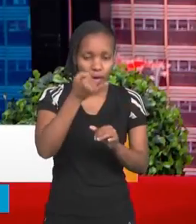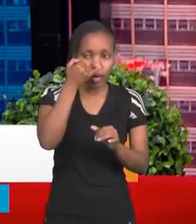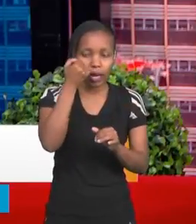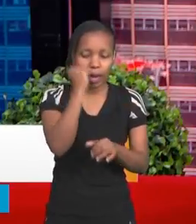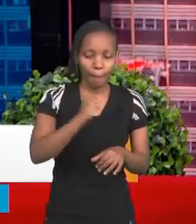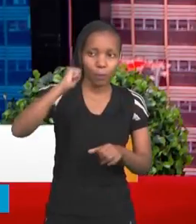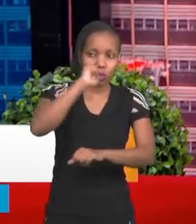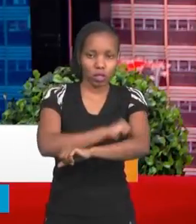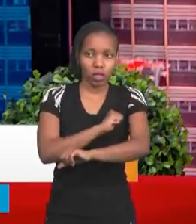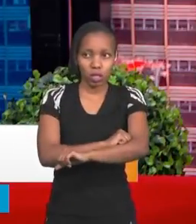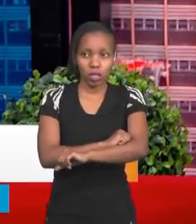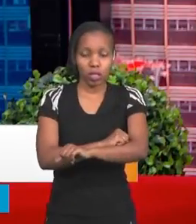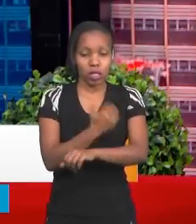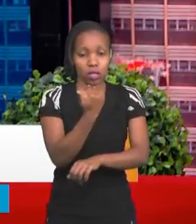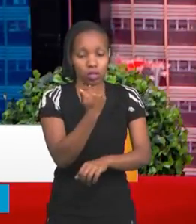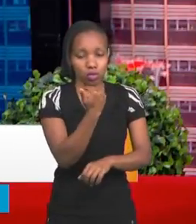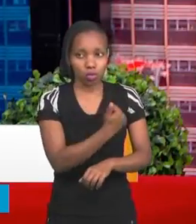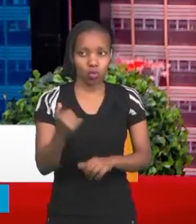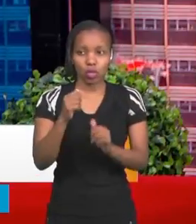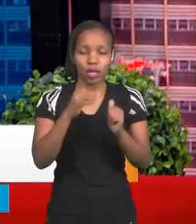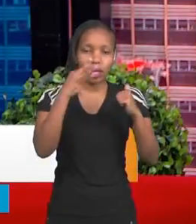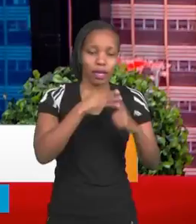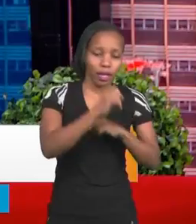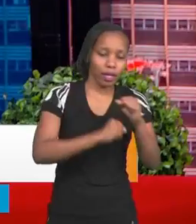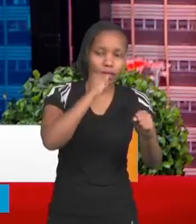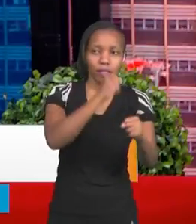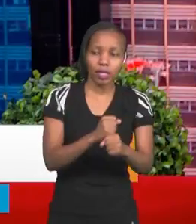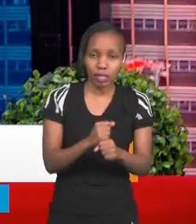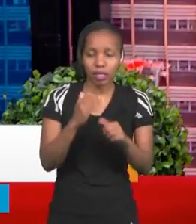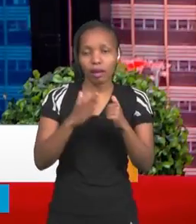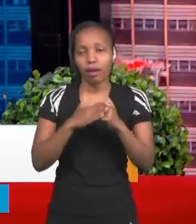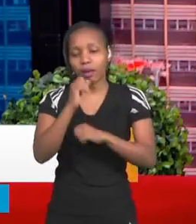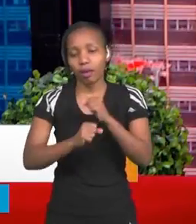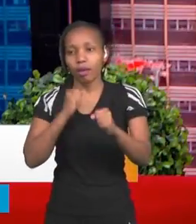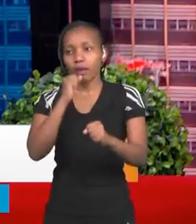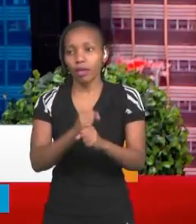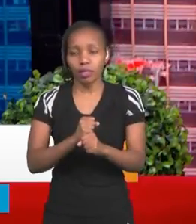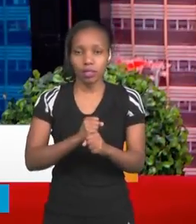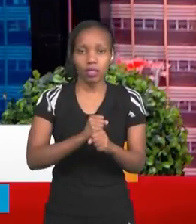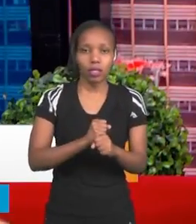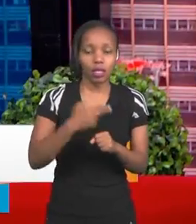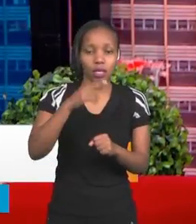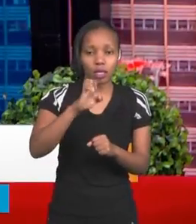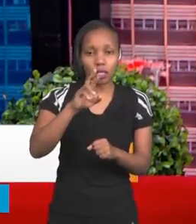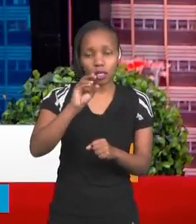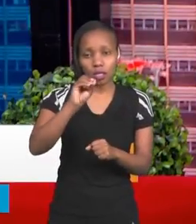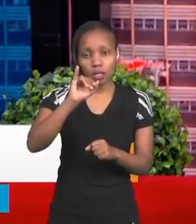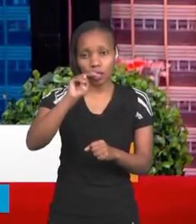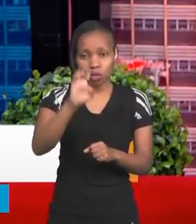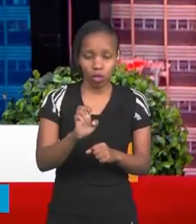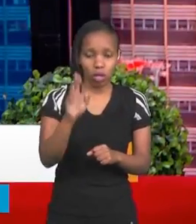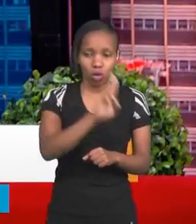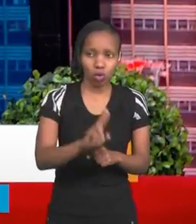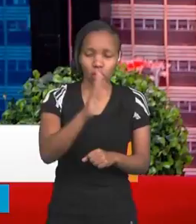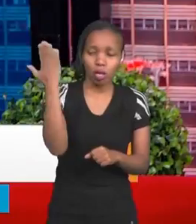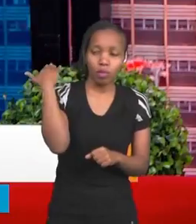Okay. And children as young as 9, 8 are being exposed to hard drugs like cocaine and heroin. This is something that wasn't there before. Mm-hmm. Of course it was there, but now it's become